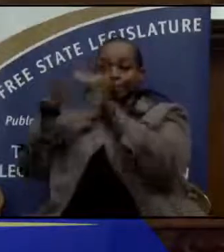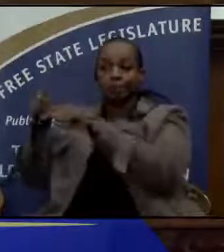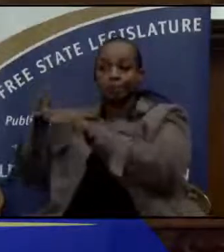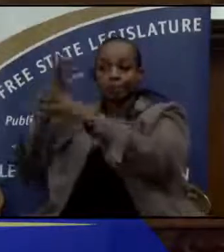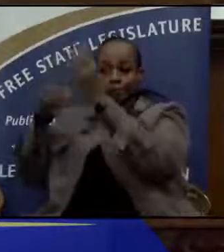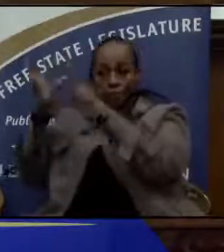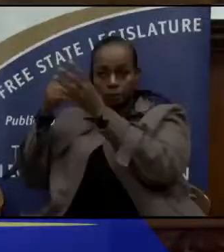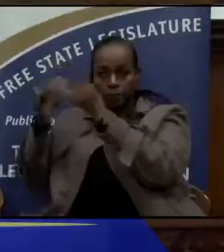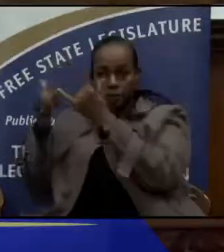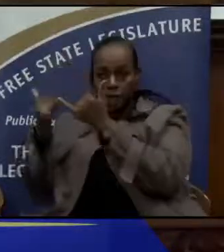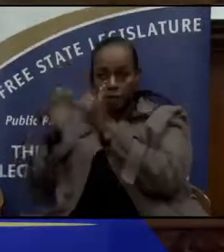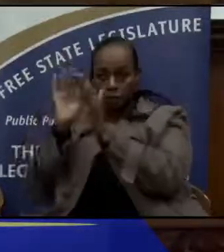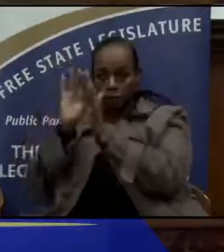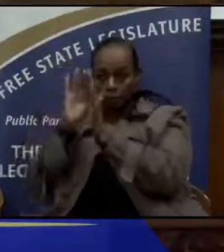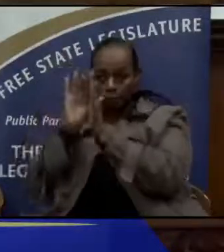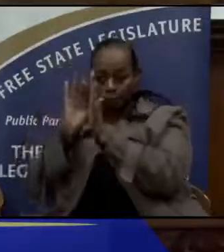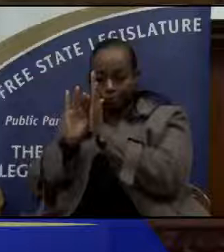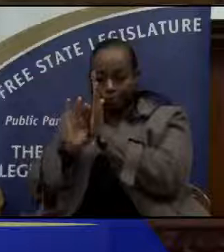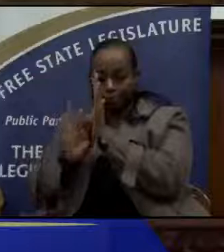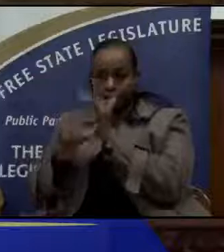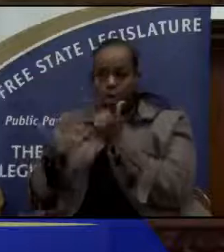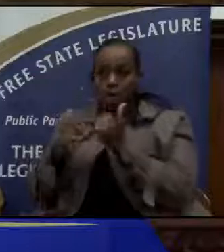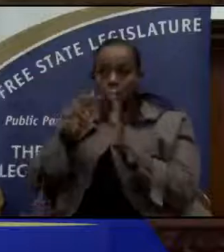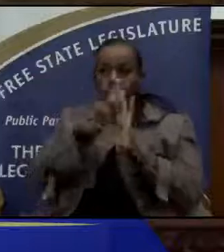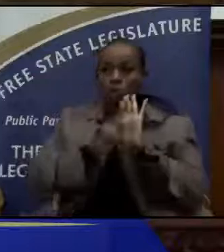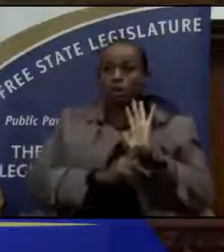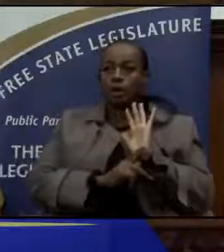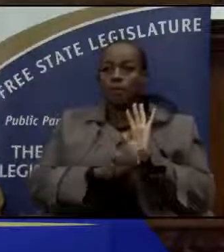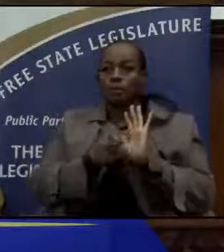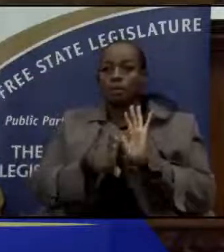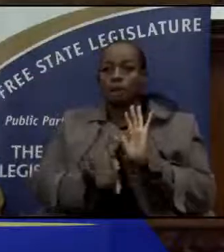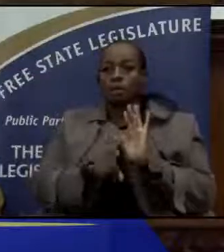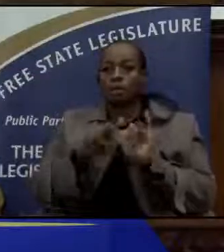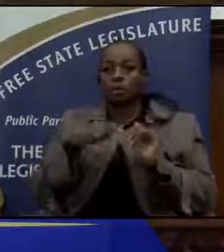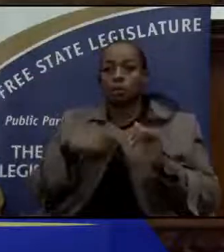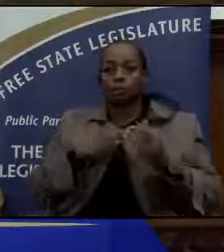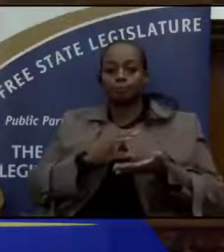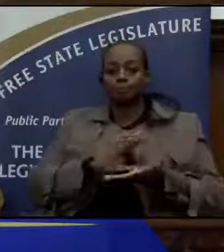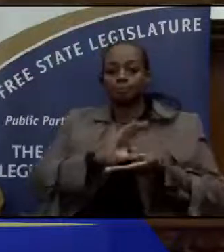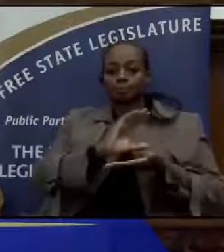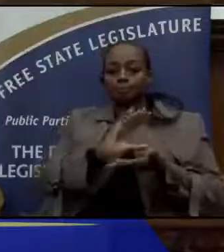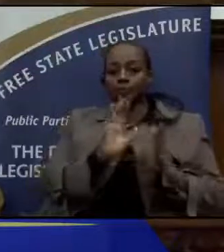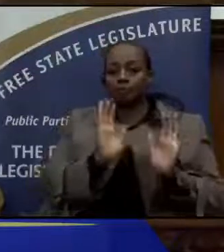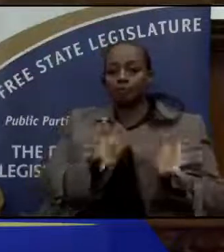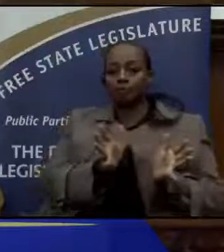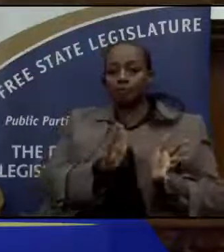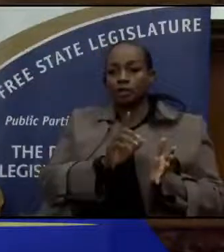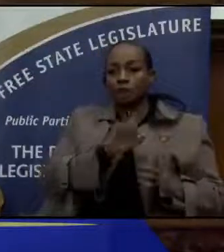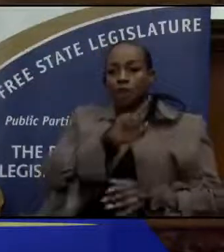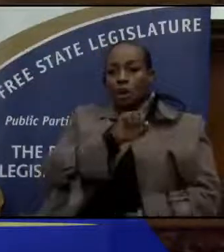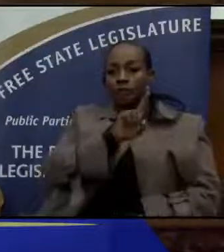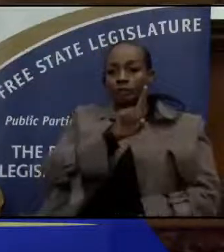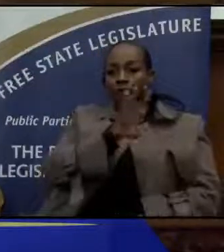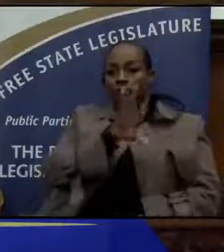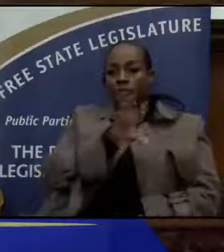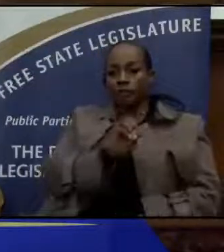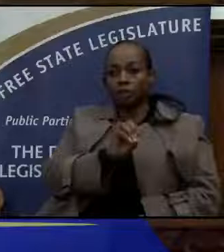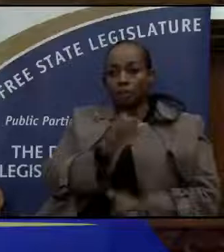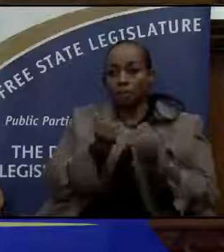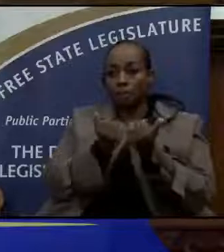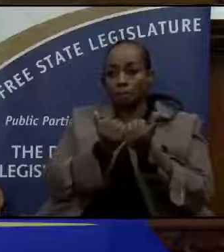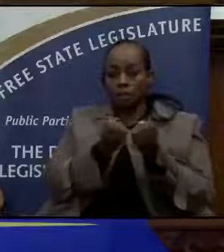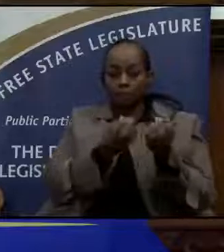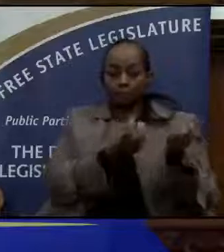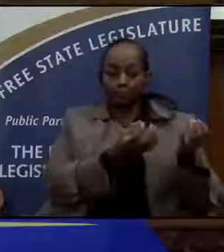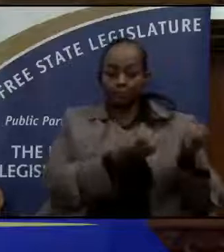scale down on the program. We have also allocated additional of 150 local